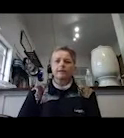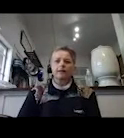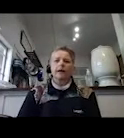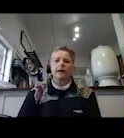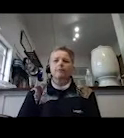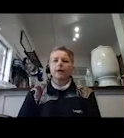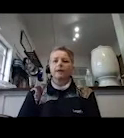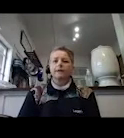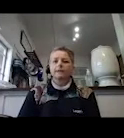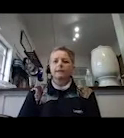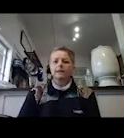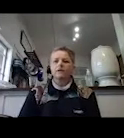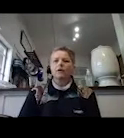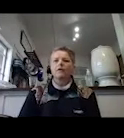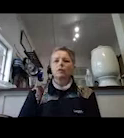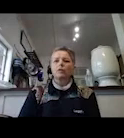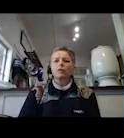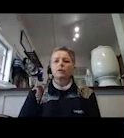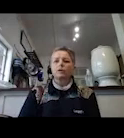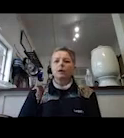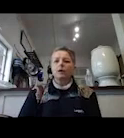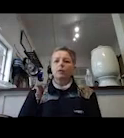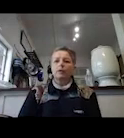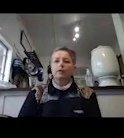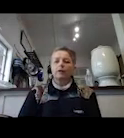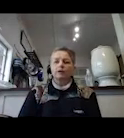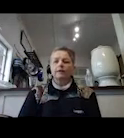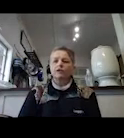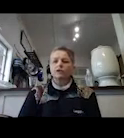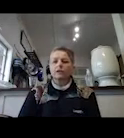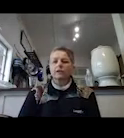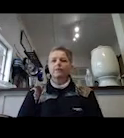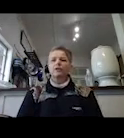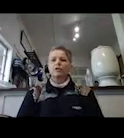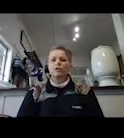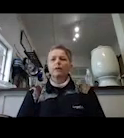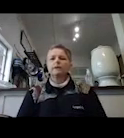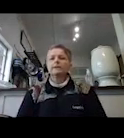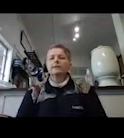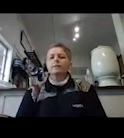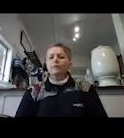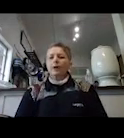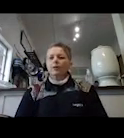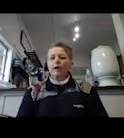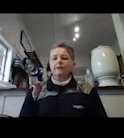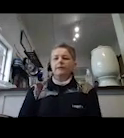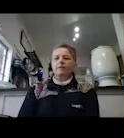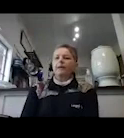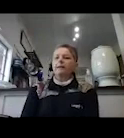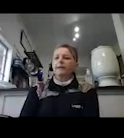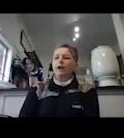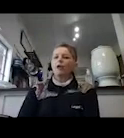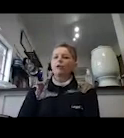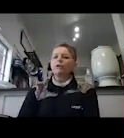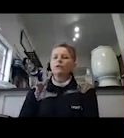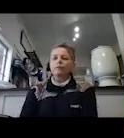brings the money claim has satisfied the court with evidence, usually in documents, that the money